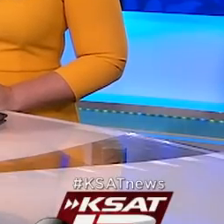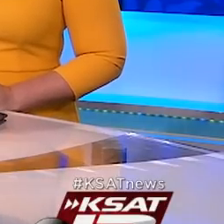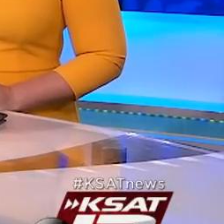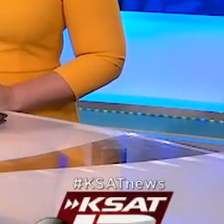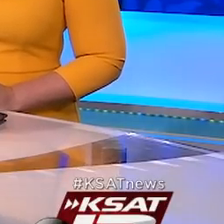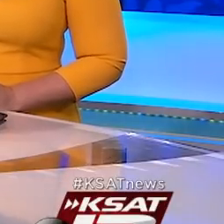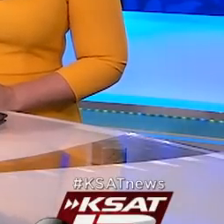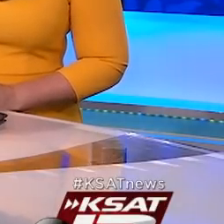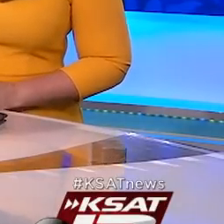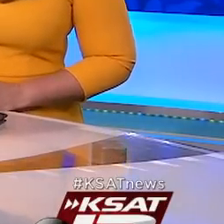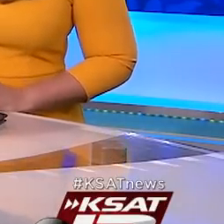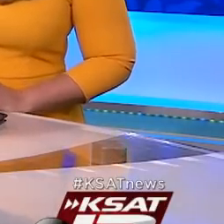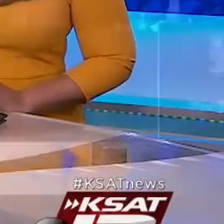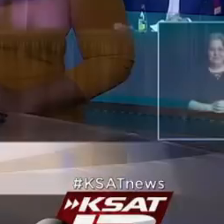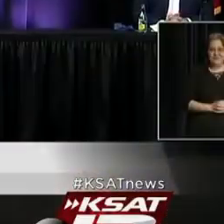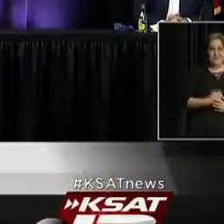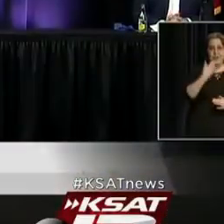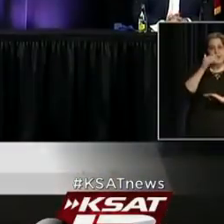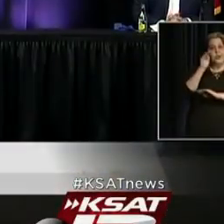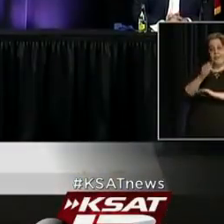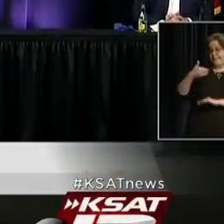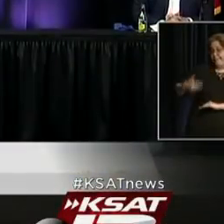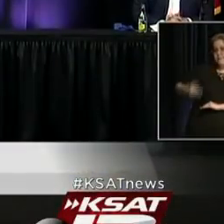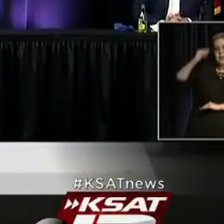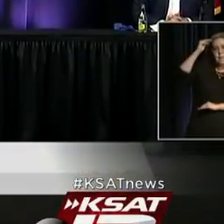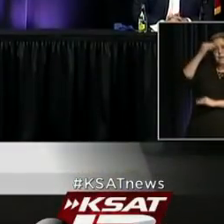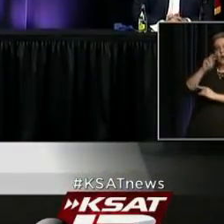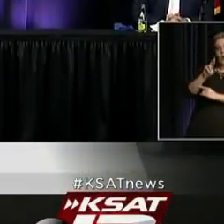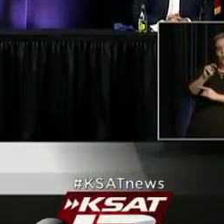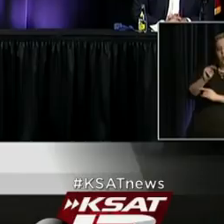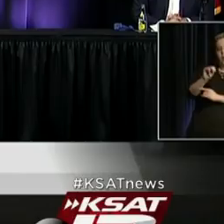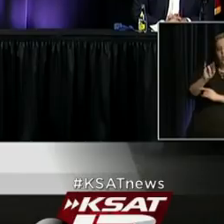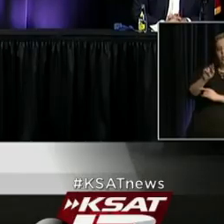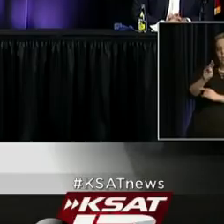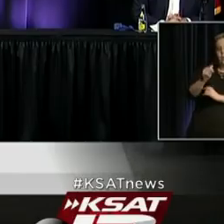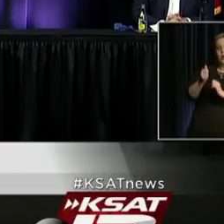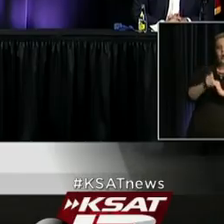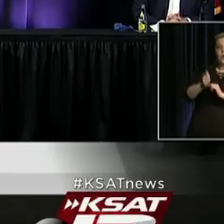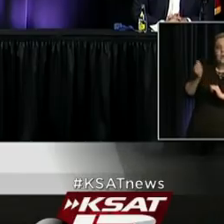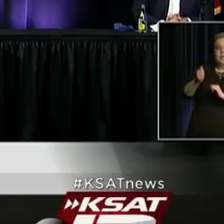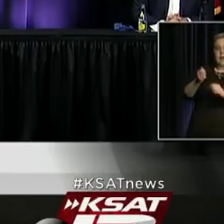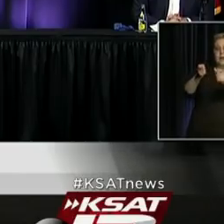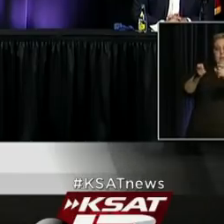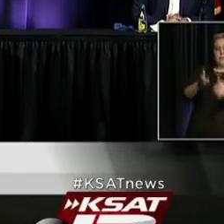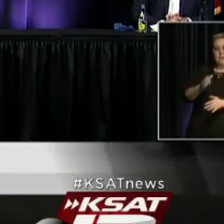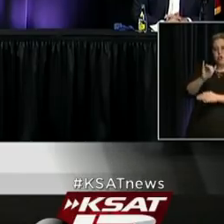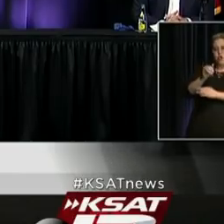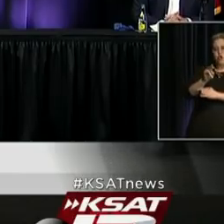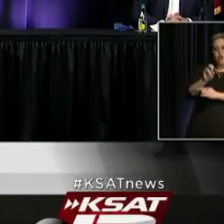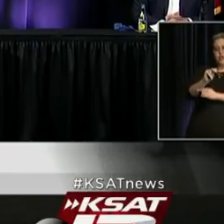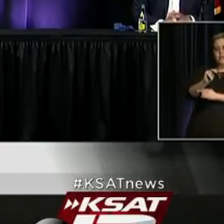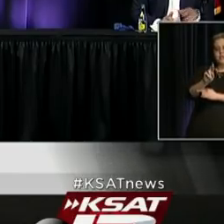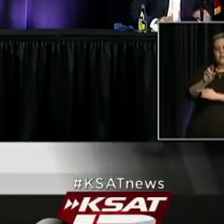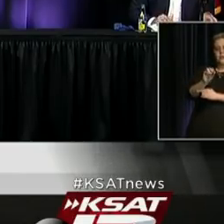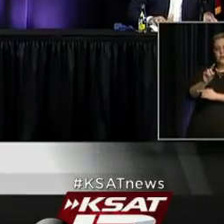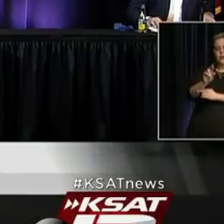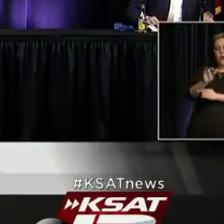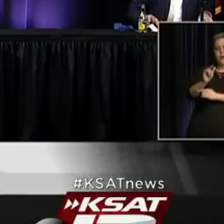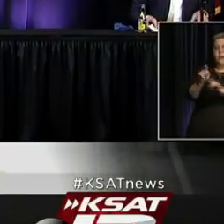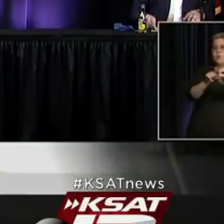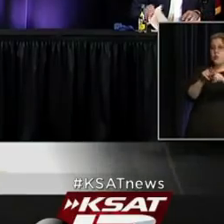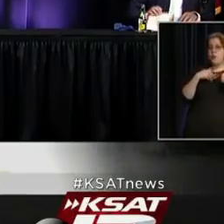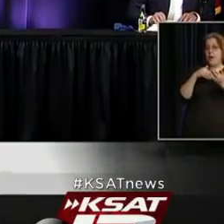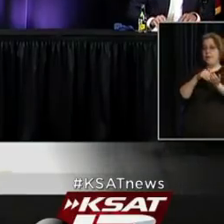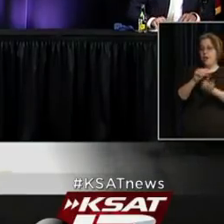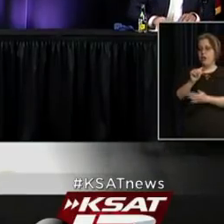update on hopefully getting more vaccines, because right now the demand is outstripping the supply. Let's go live now to City Hall and